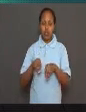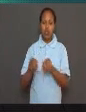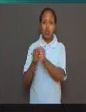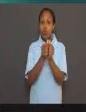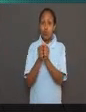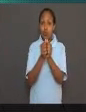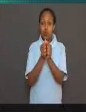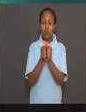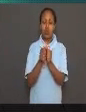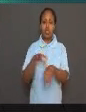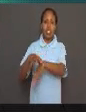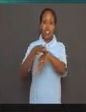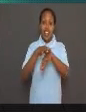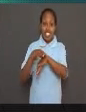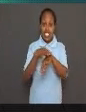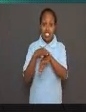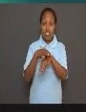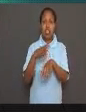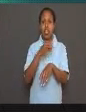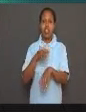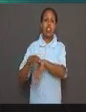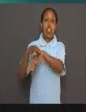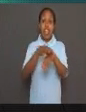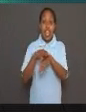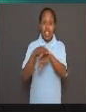earth and the earth's